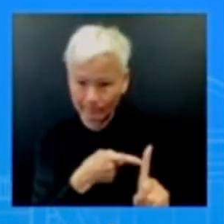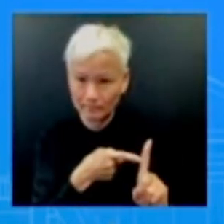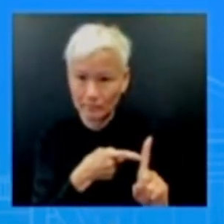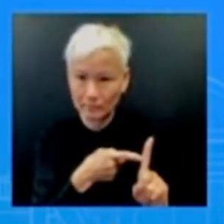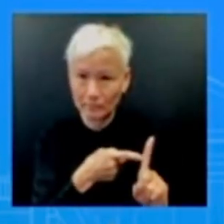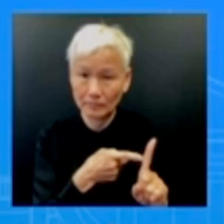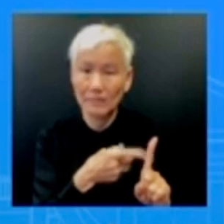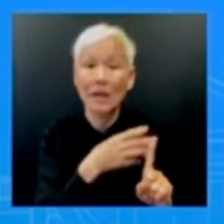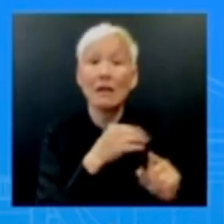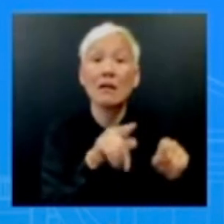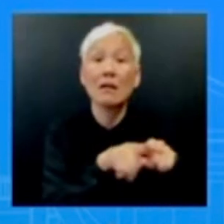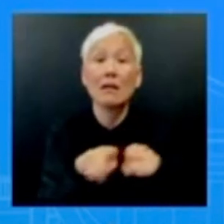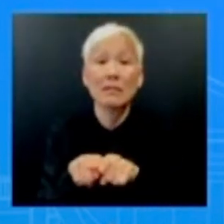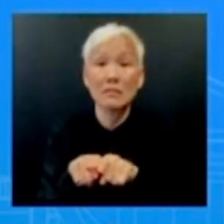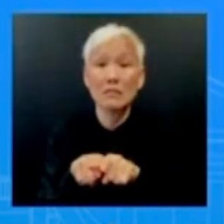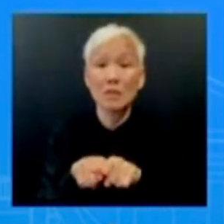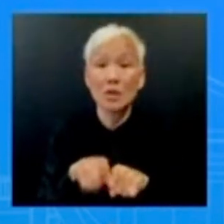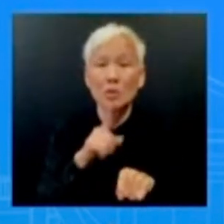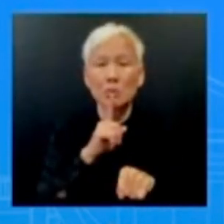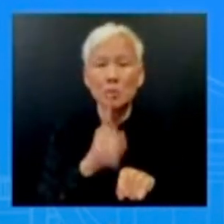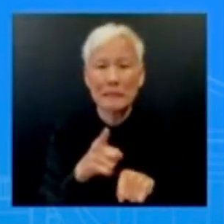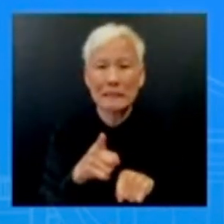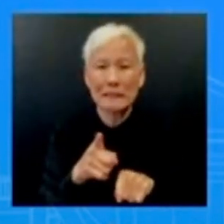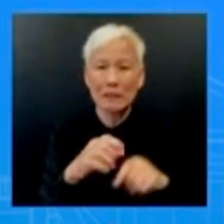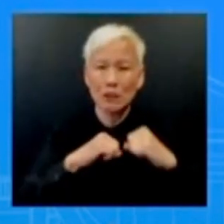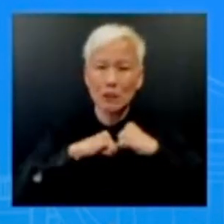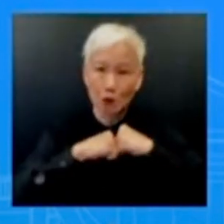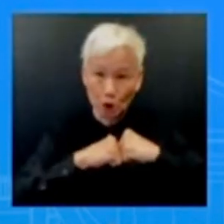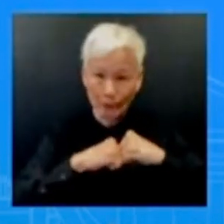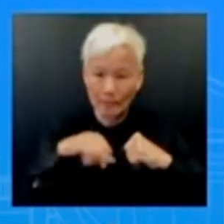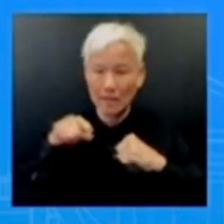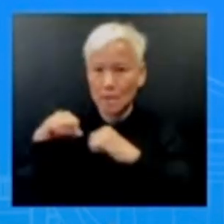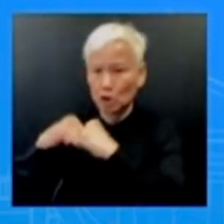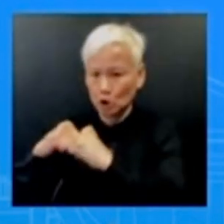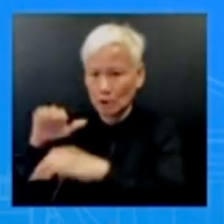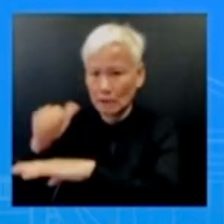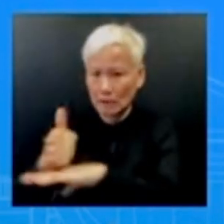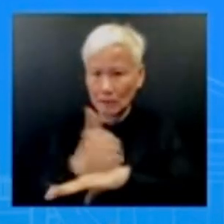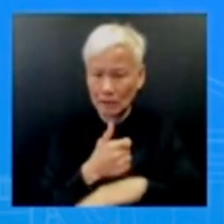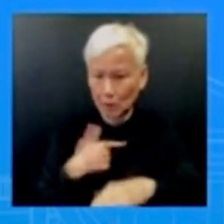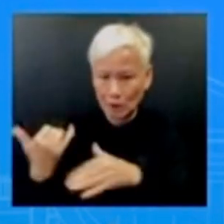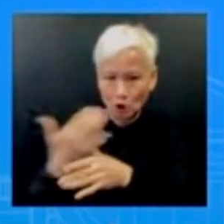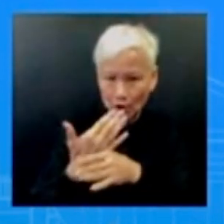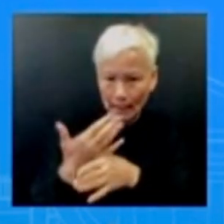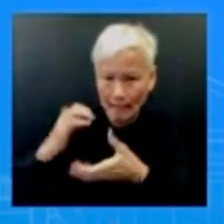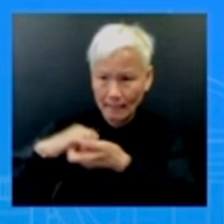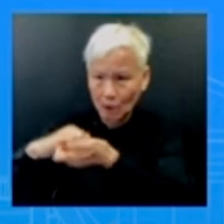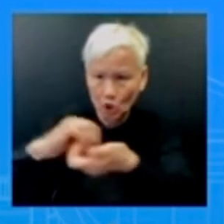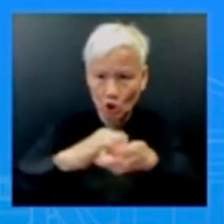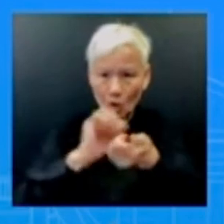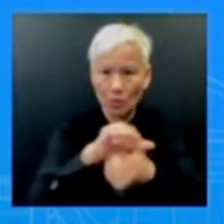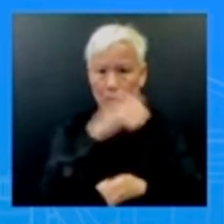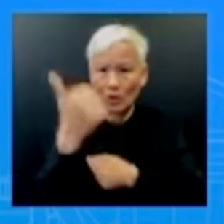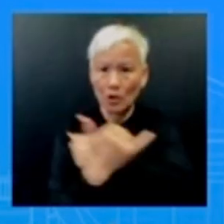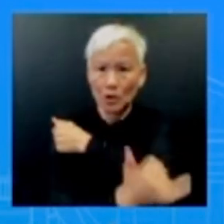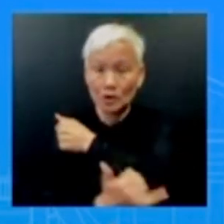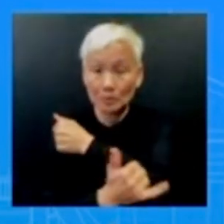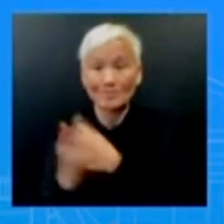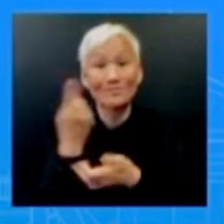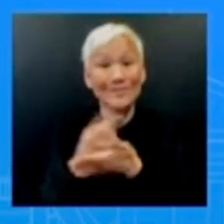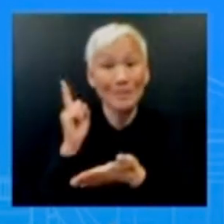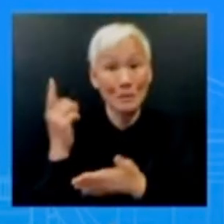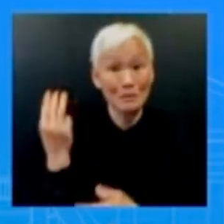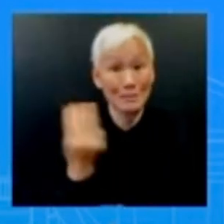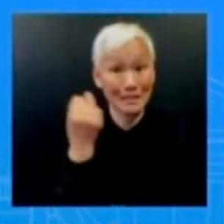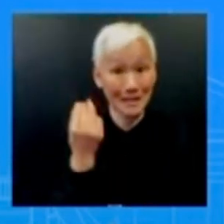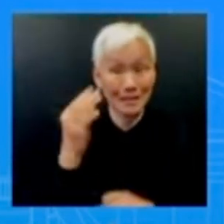mutual security objectives that we share with so many other countries. I mean, last week on Monday, the president was in San Diego to